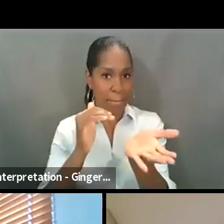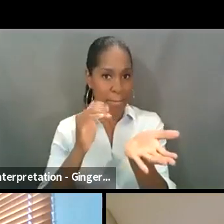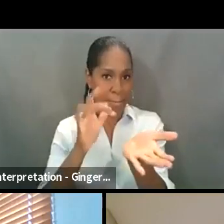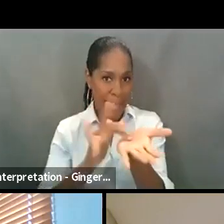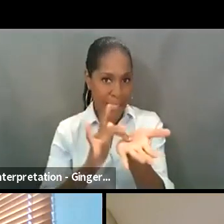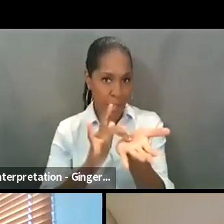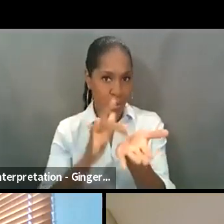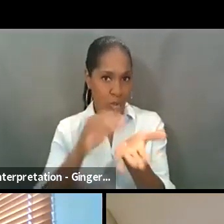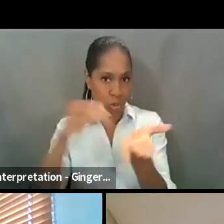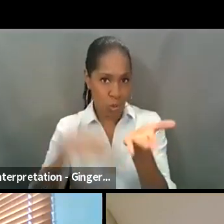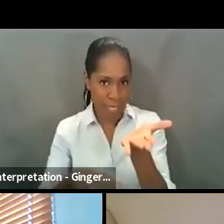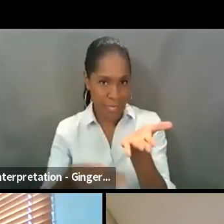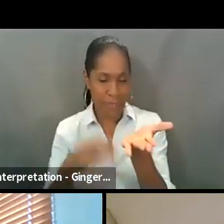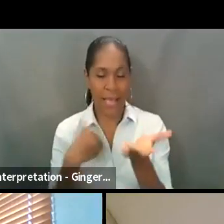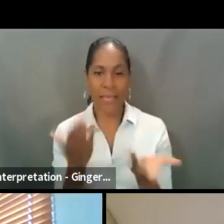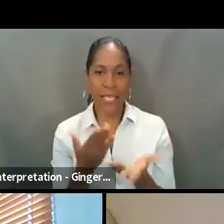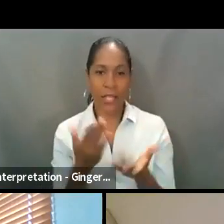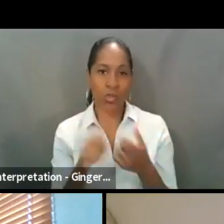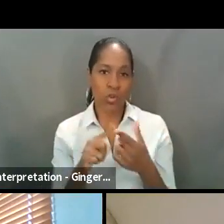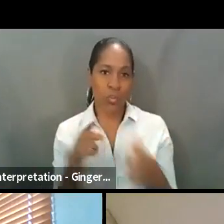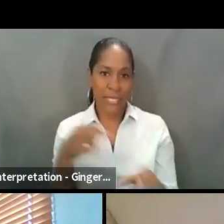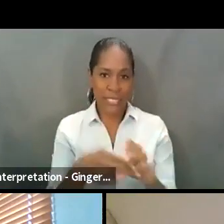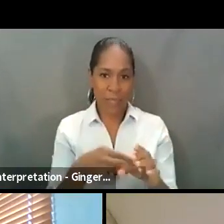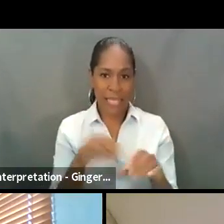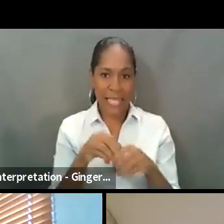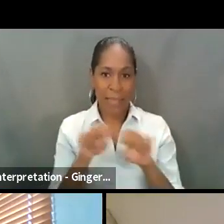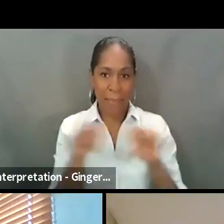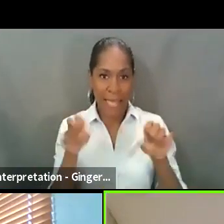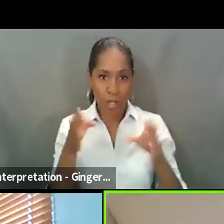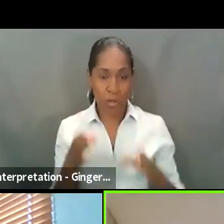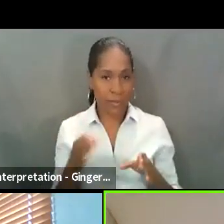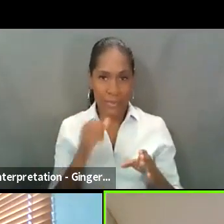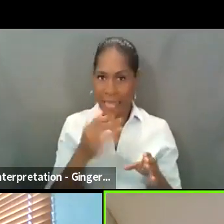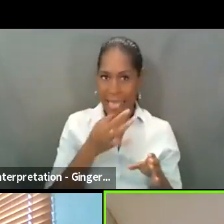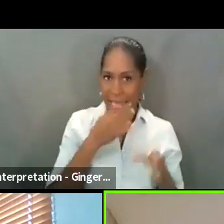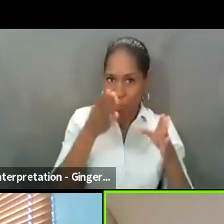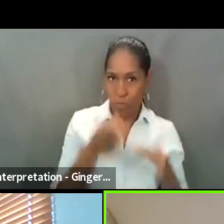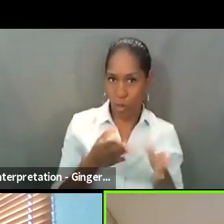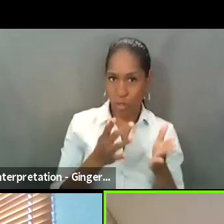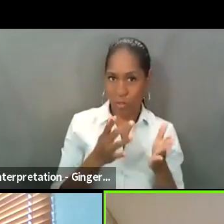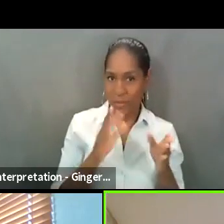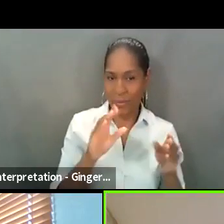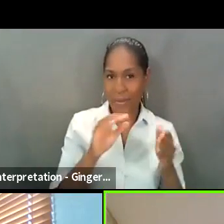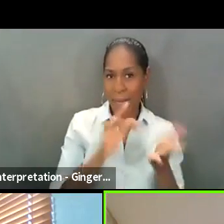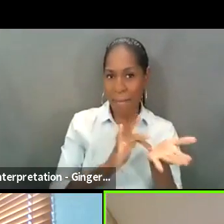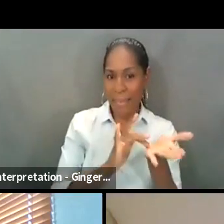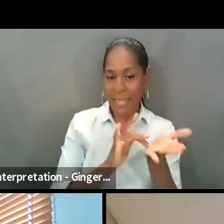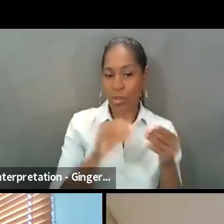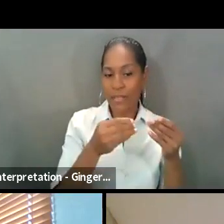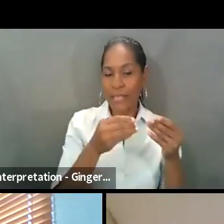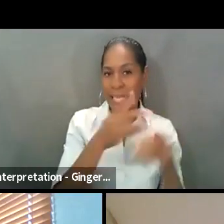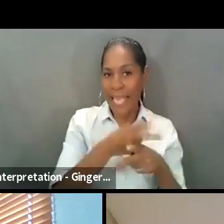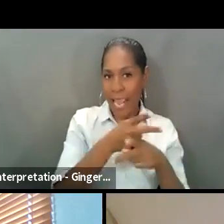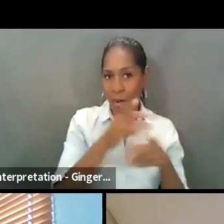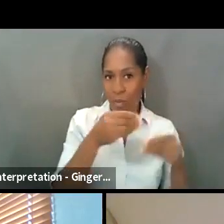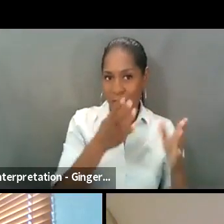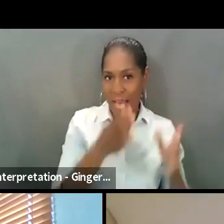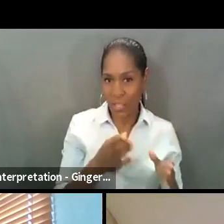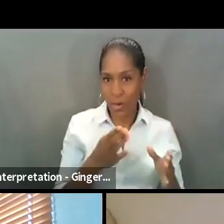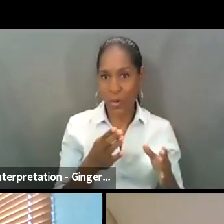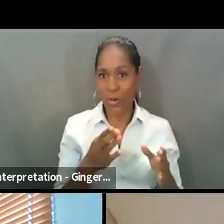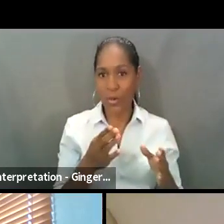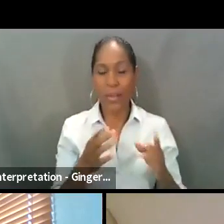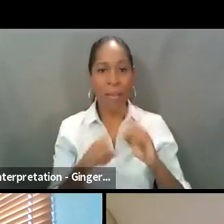participating in this panel not as an expert medical care provider, but more as an expert